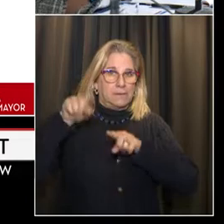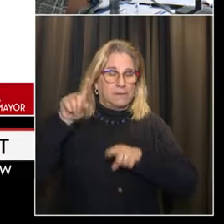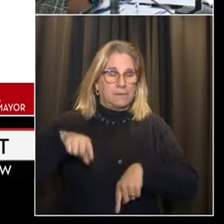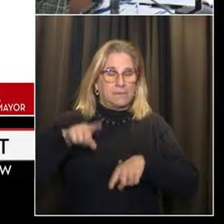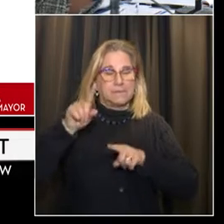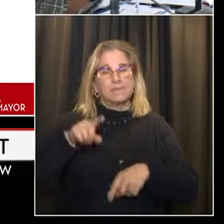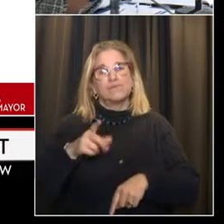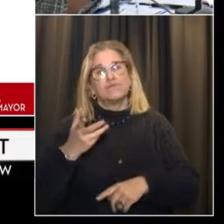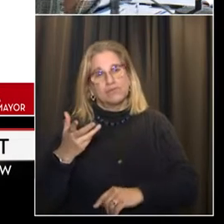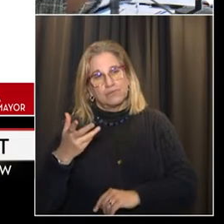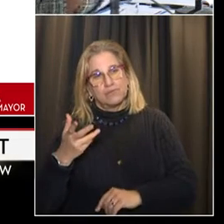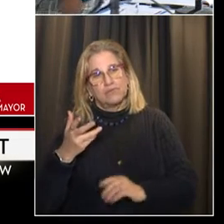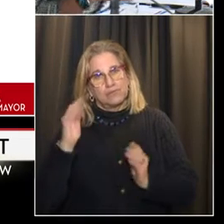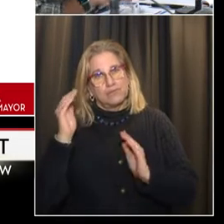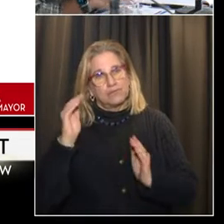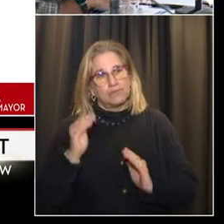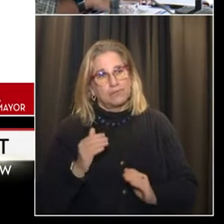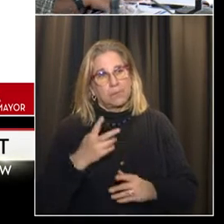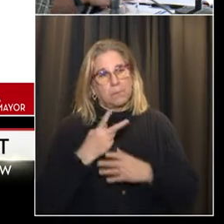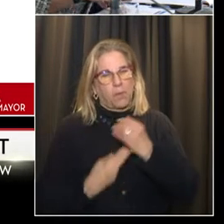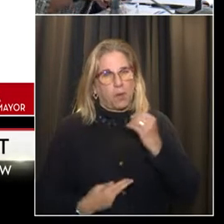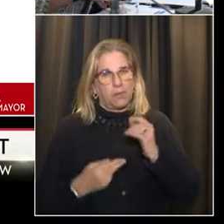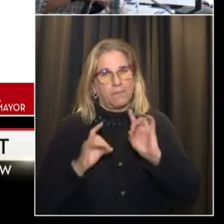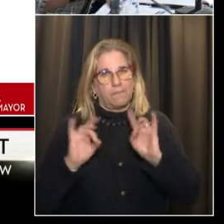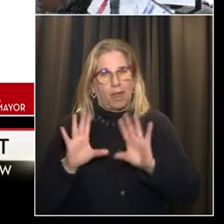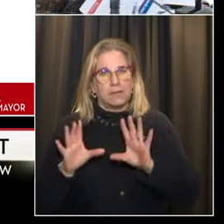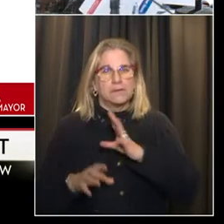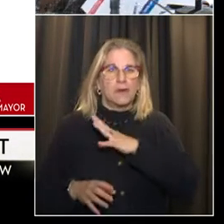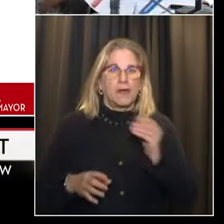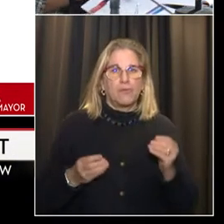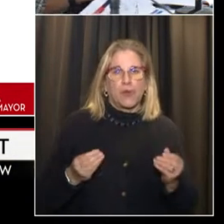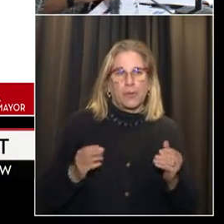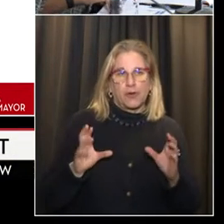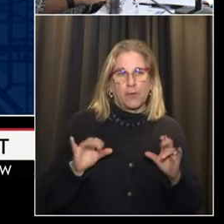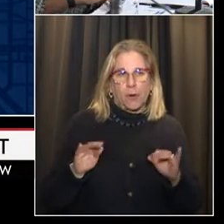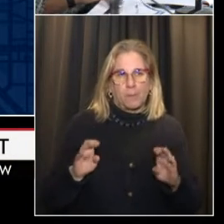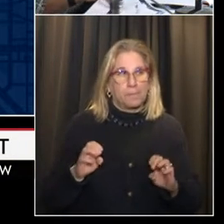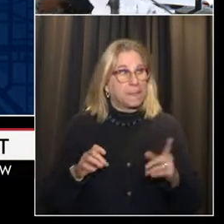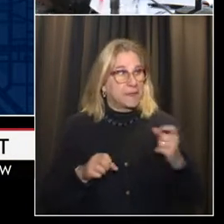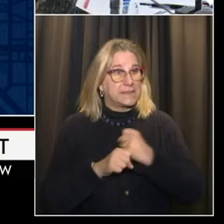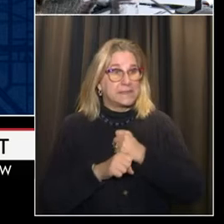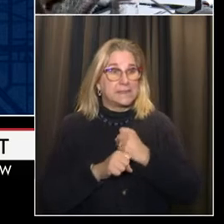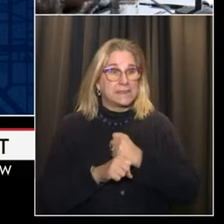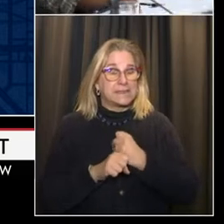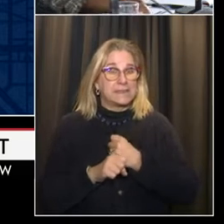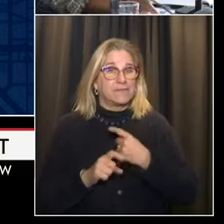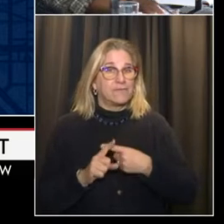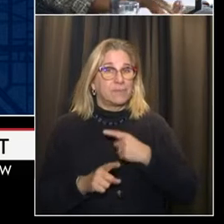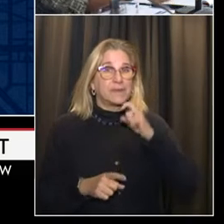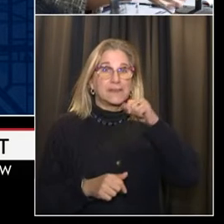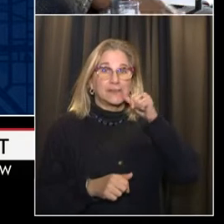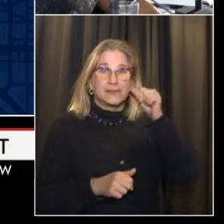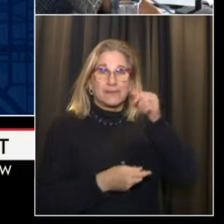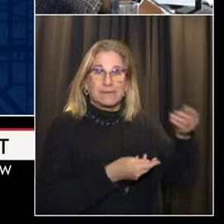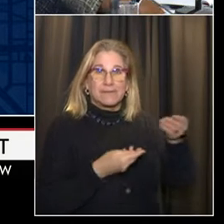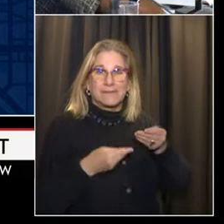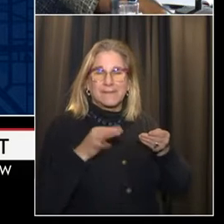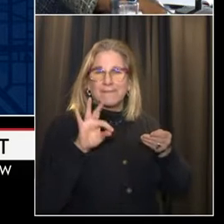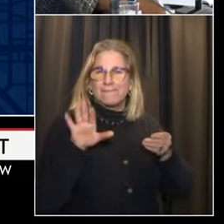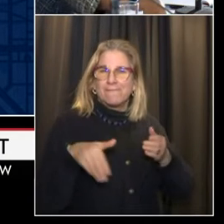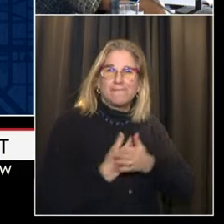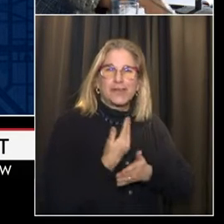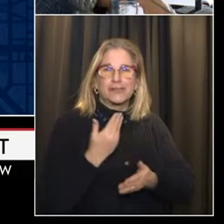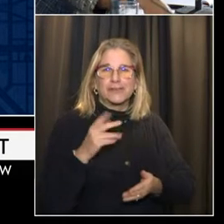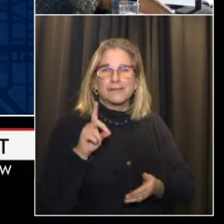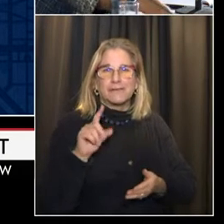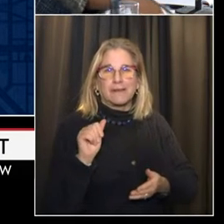crime. And that's as of yesterday here in Chinatown. So we can go to the next slide. One of the things that we talk about a lot, and it's important, and you hear